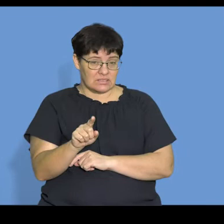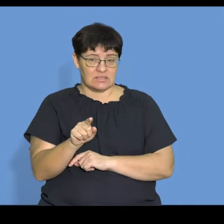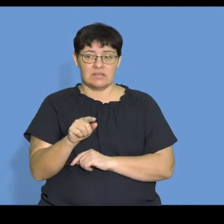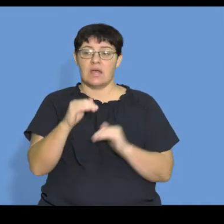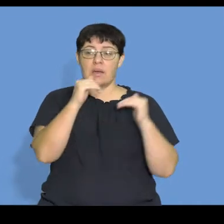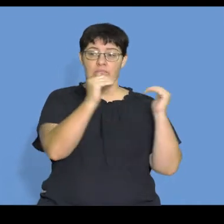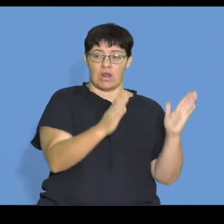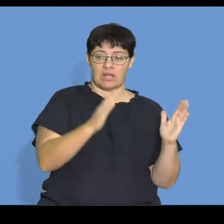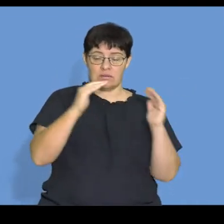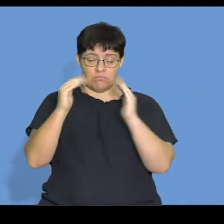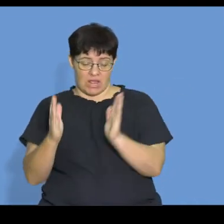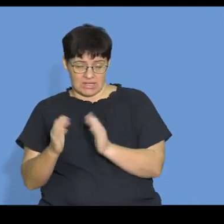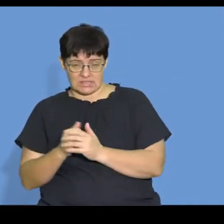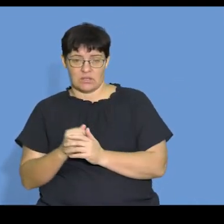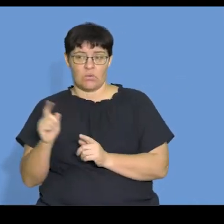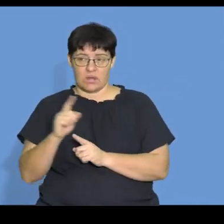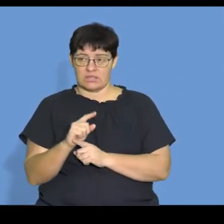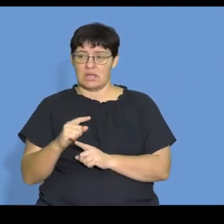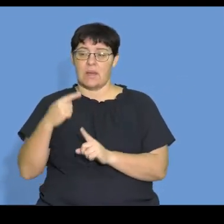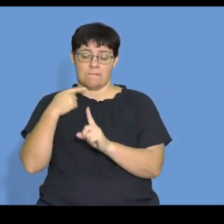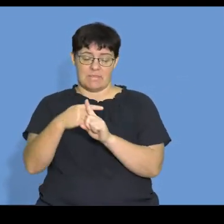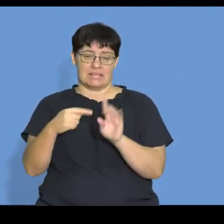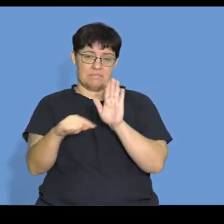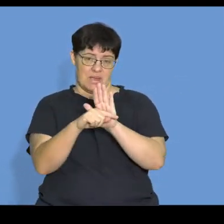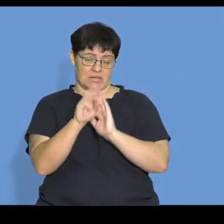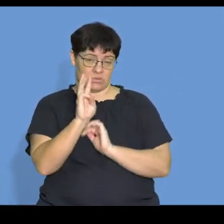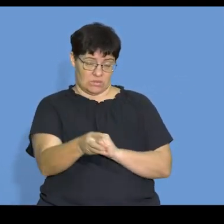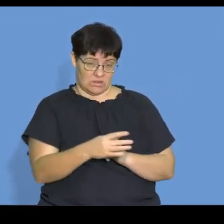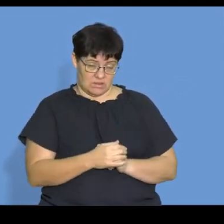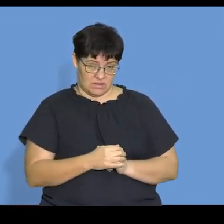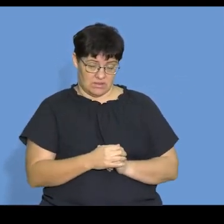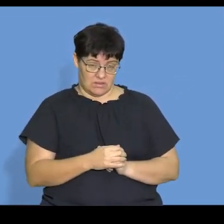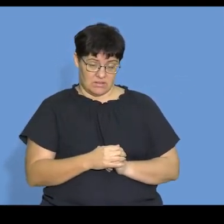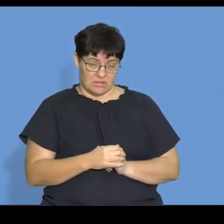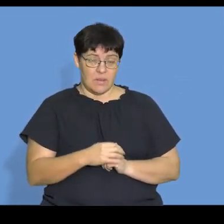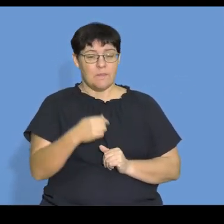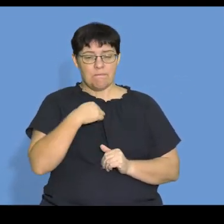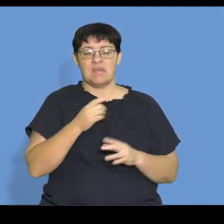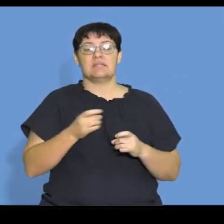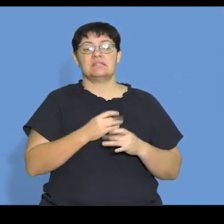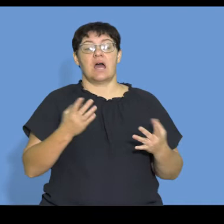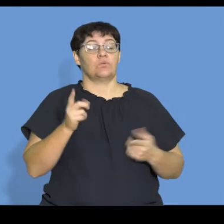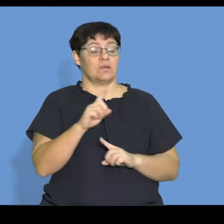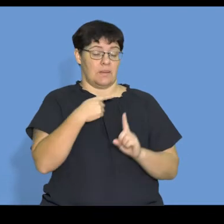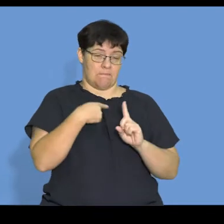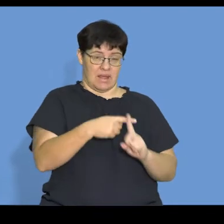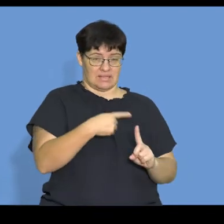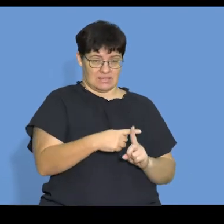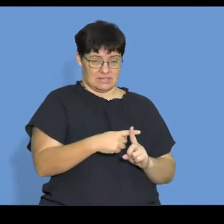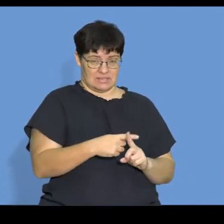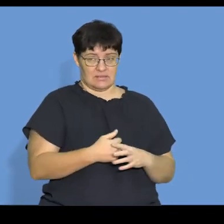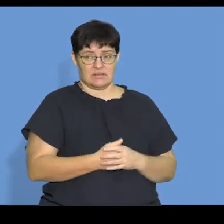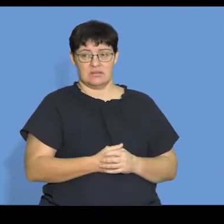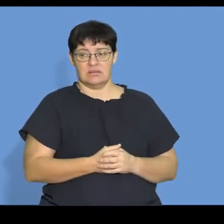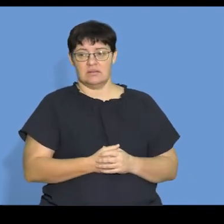will be a plus and a minus. I always start with a plus. But now, whenever